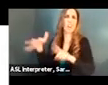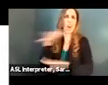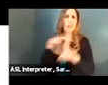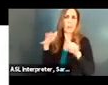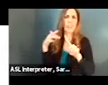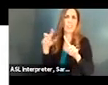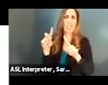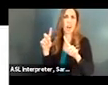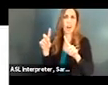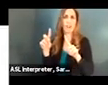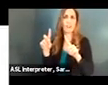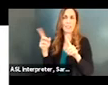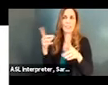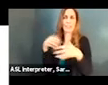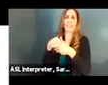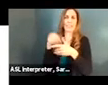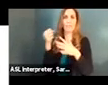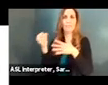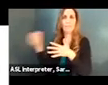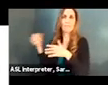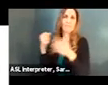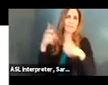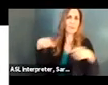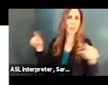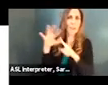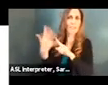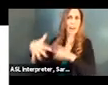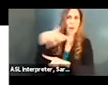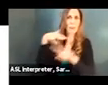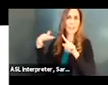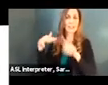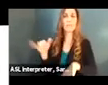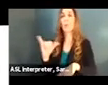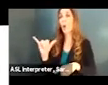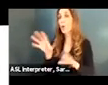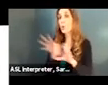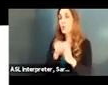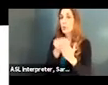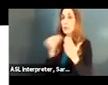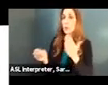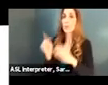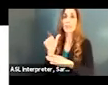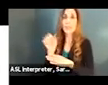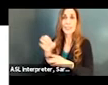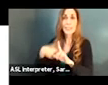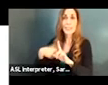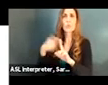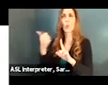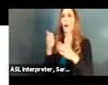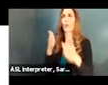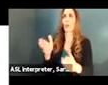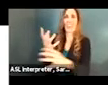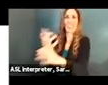child finds themselves in. It also includes purchasing, leasing, or otherwise getting